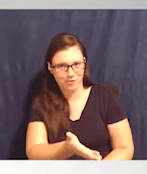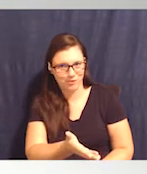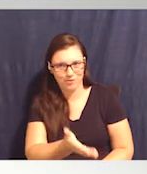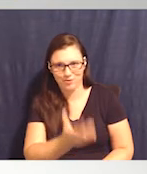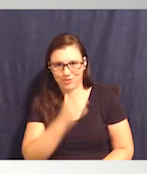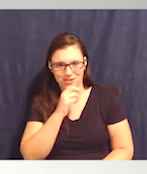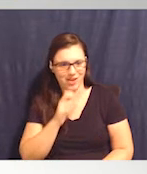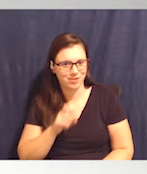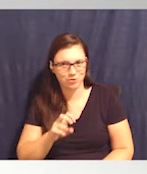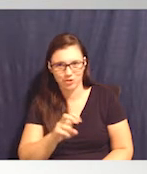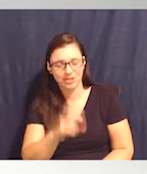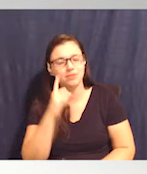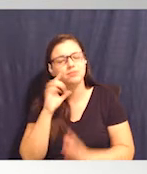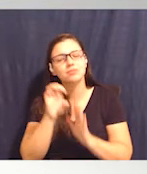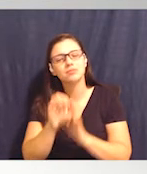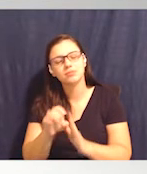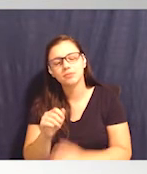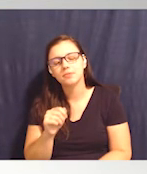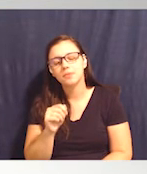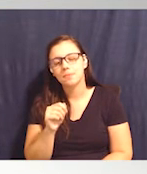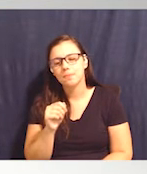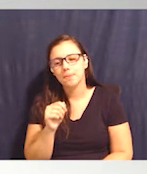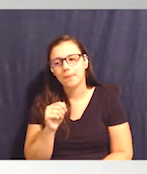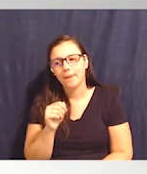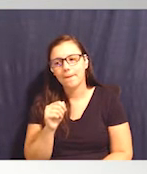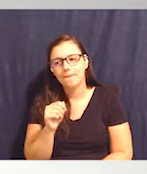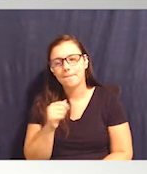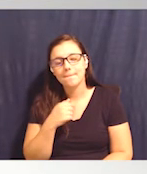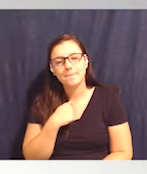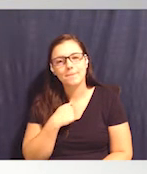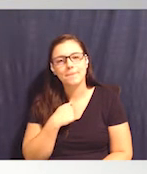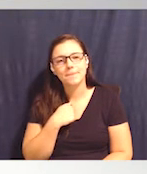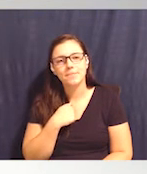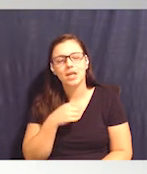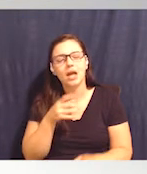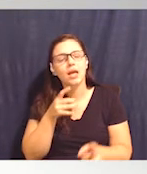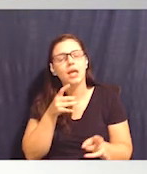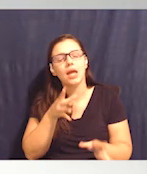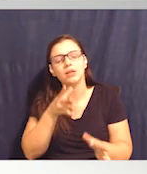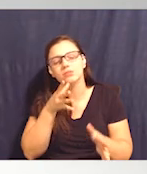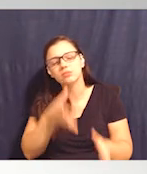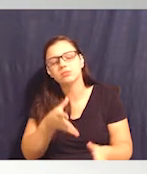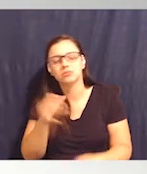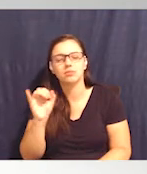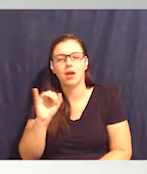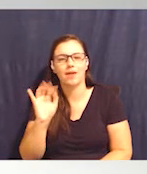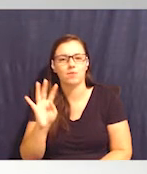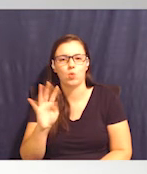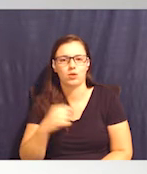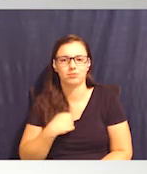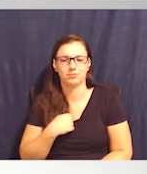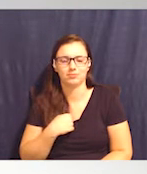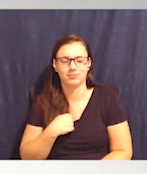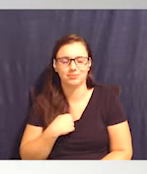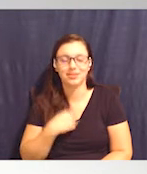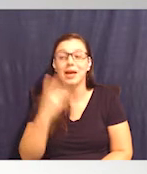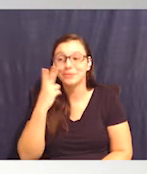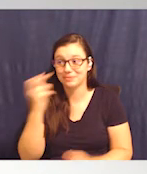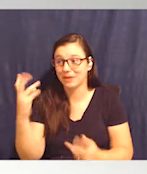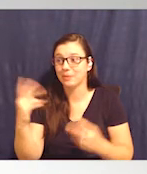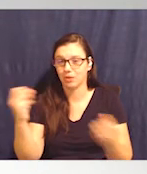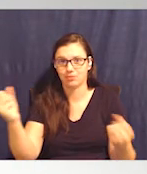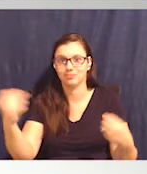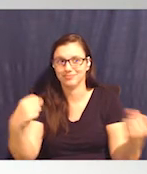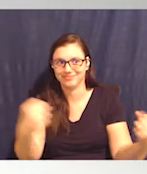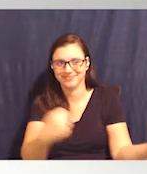instance, I hate I-4. I'm seeing a lot of head nods, so yeah. I don't come